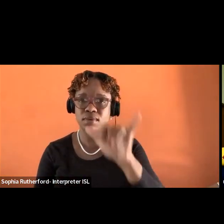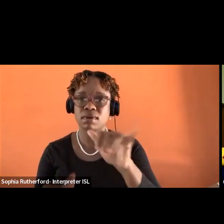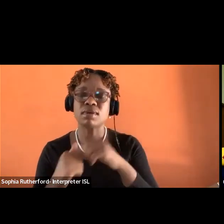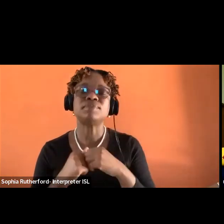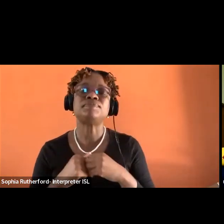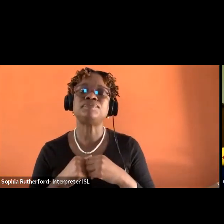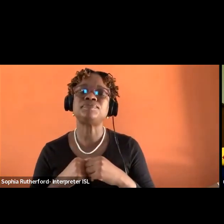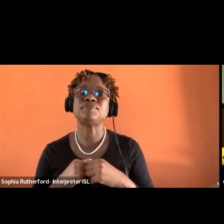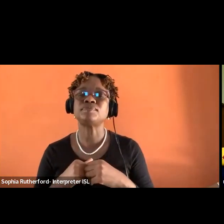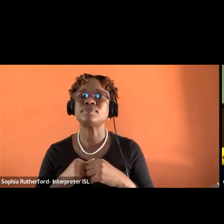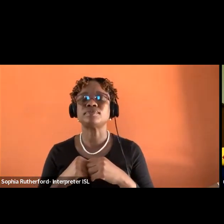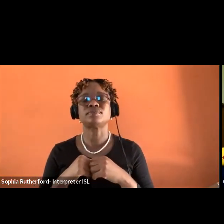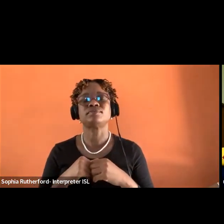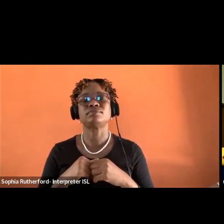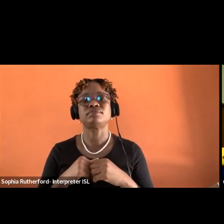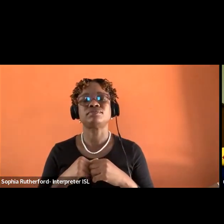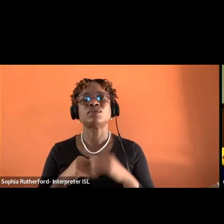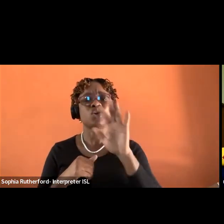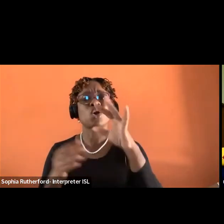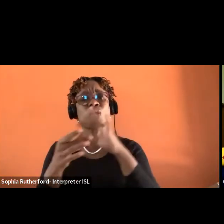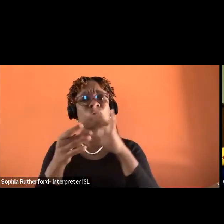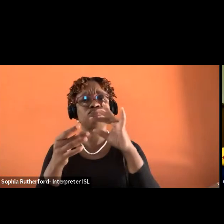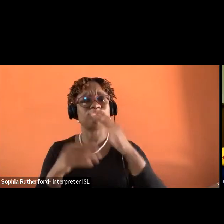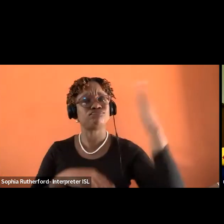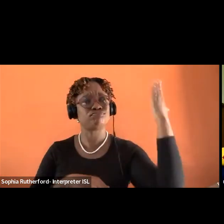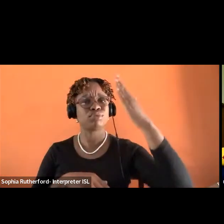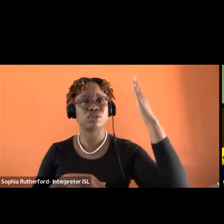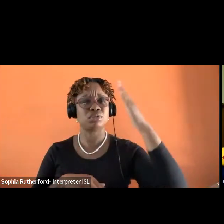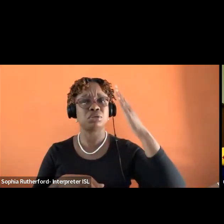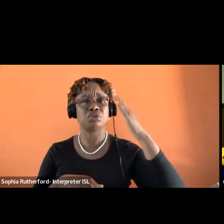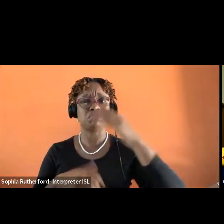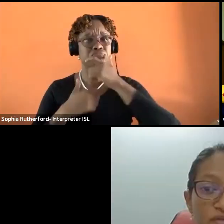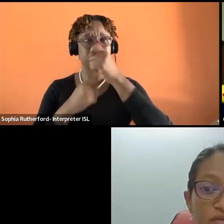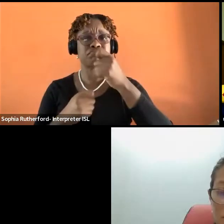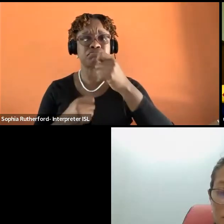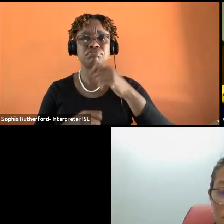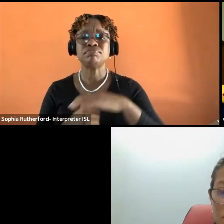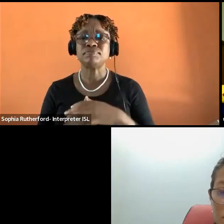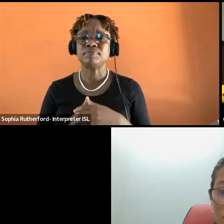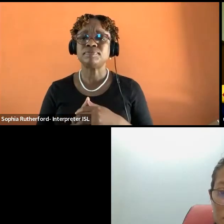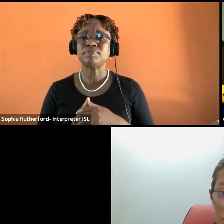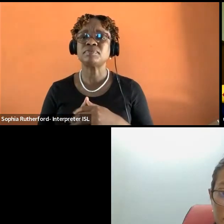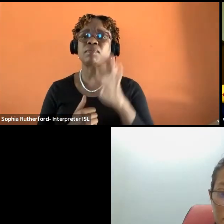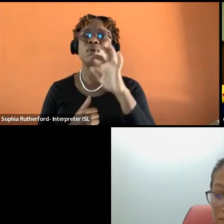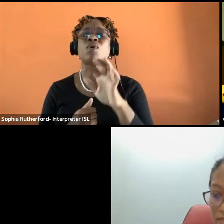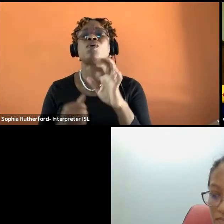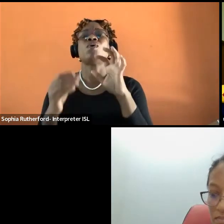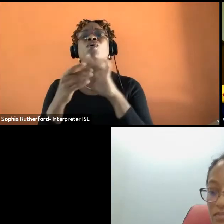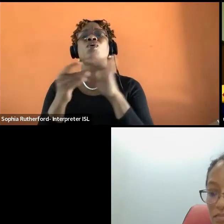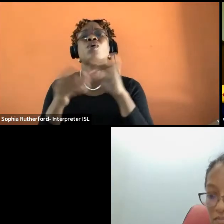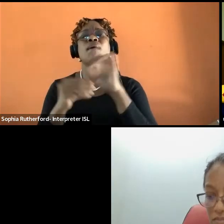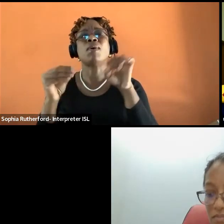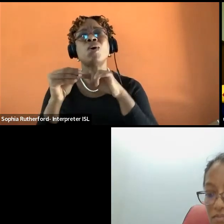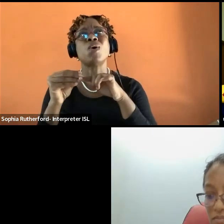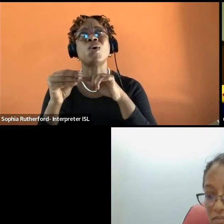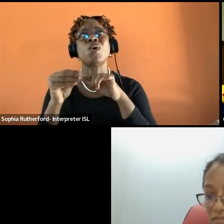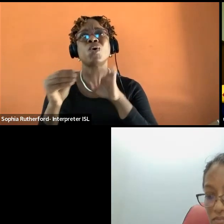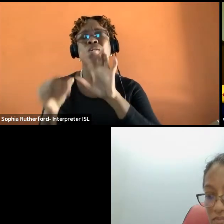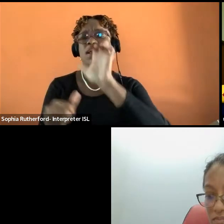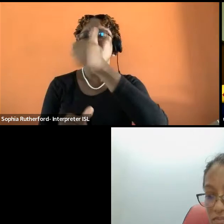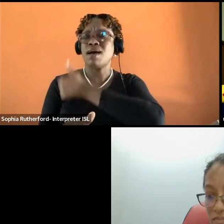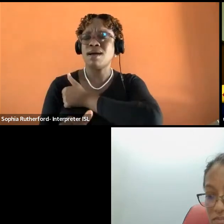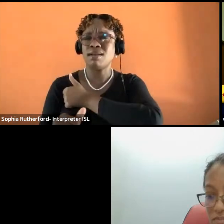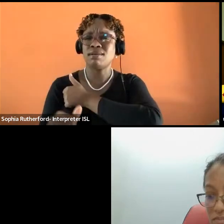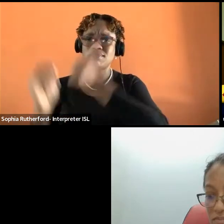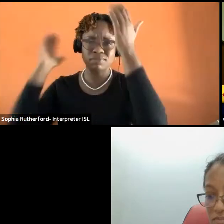So a very interesting presentation, but you mentioned attitudinal shifts, and attitudes